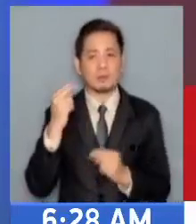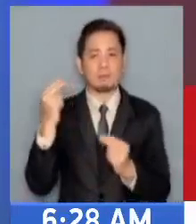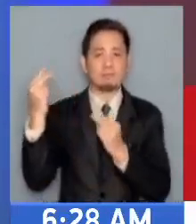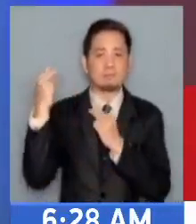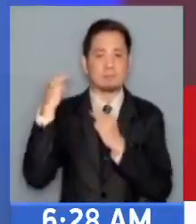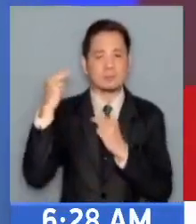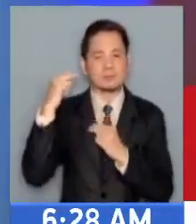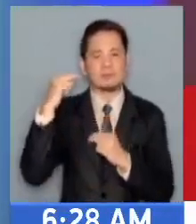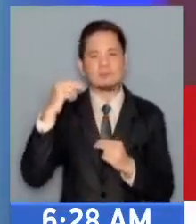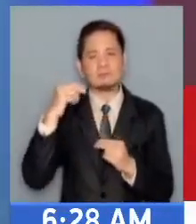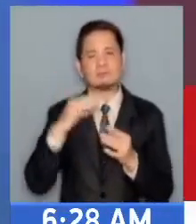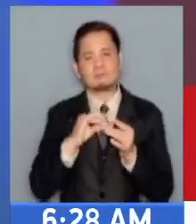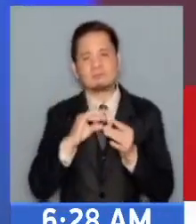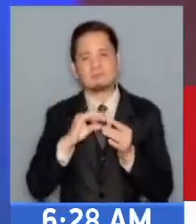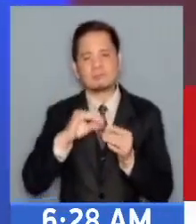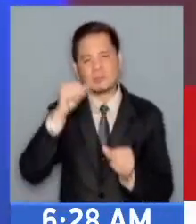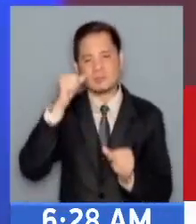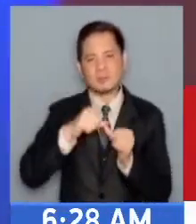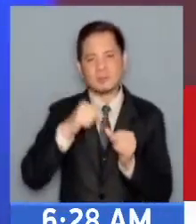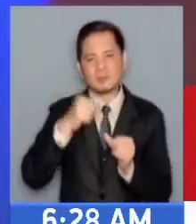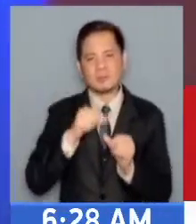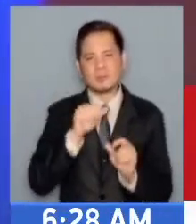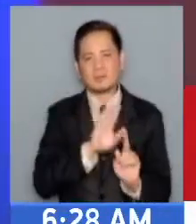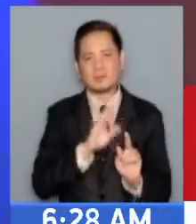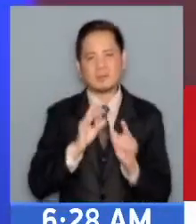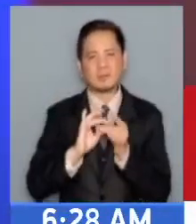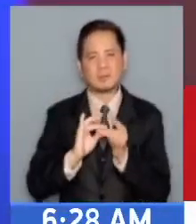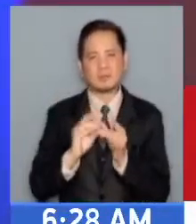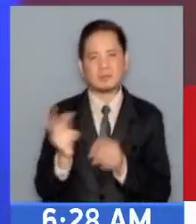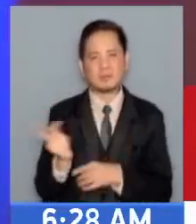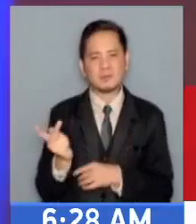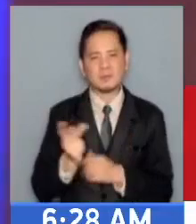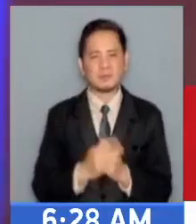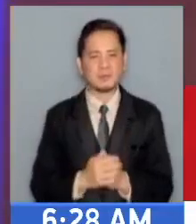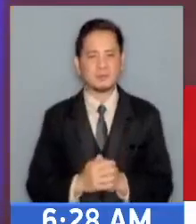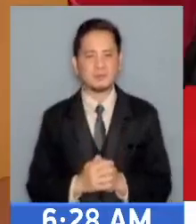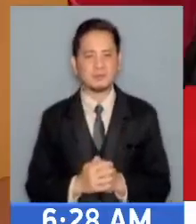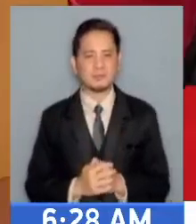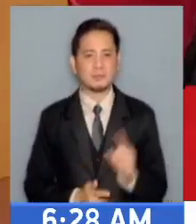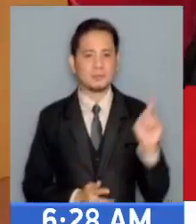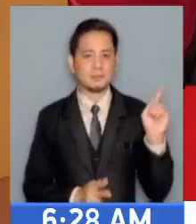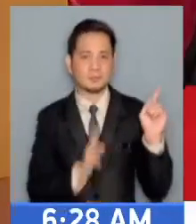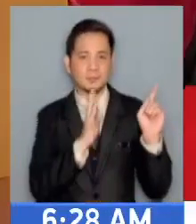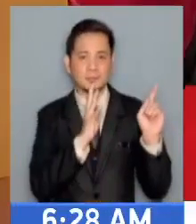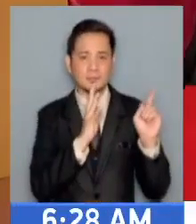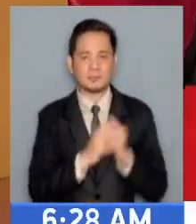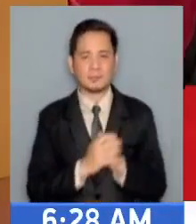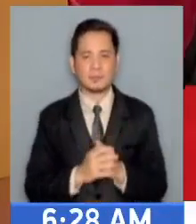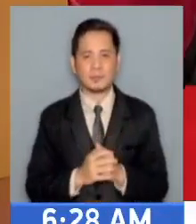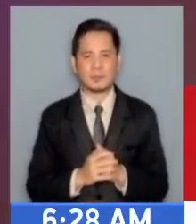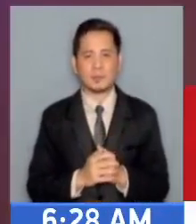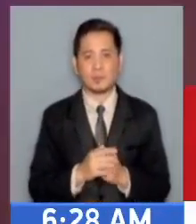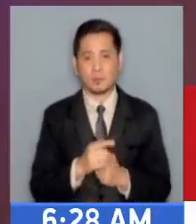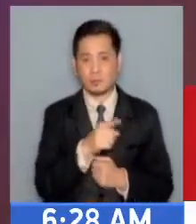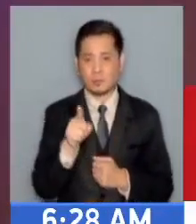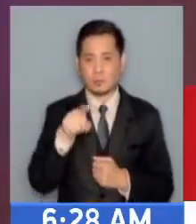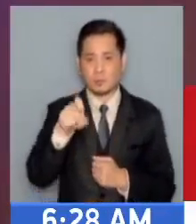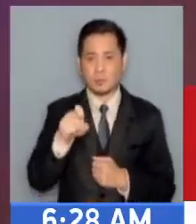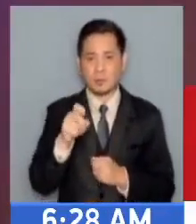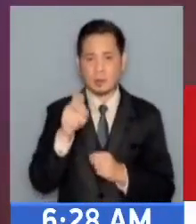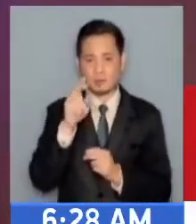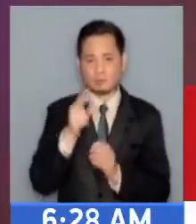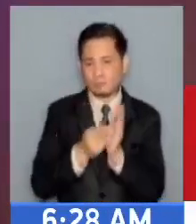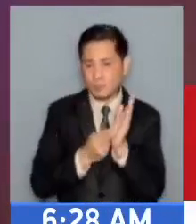I learned that you have to be honest with your partner. You have to respect